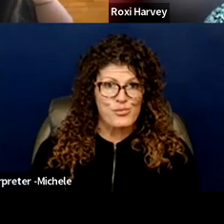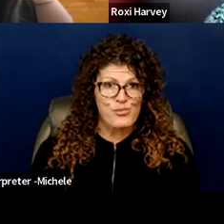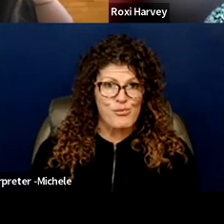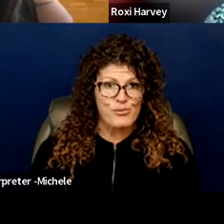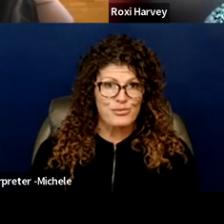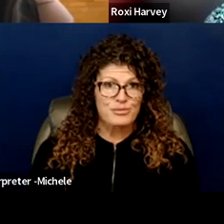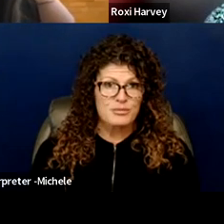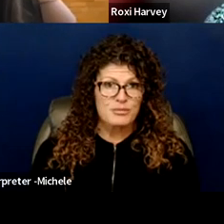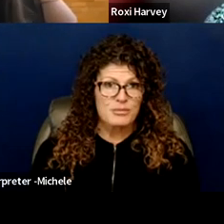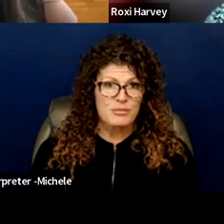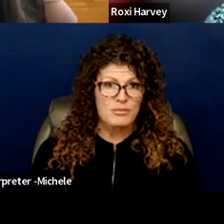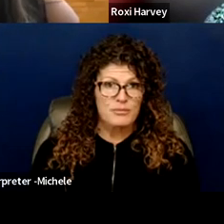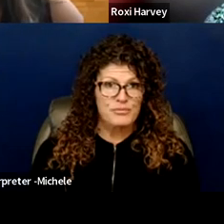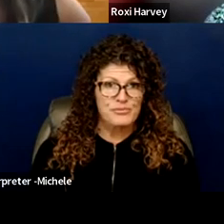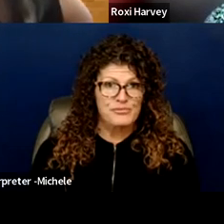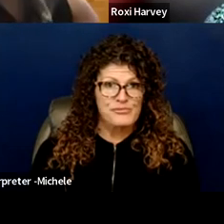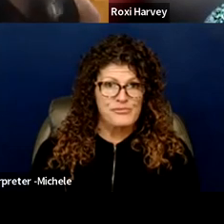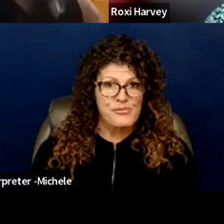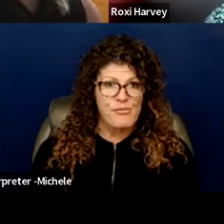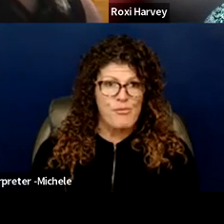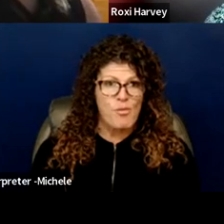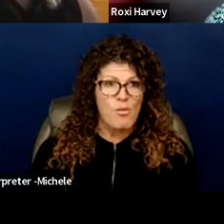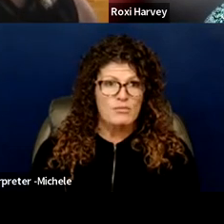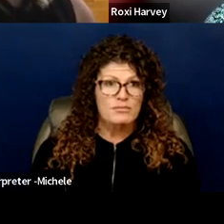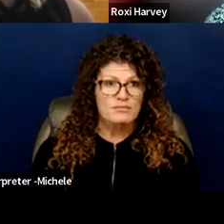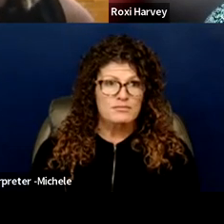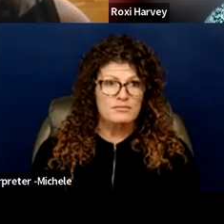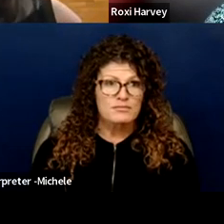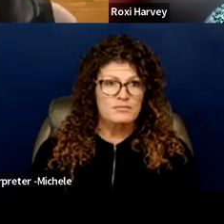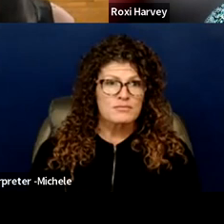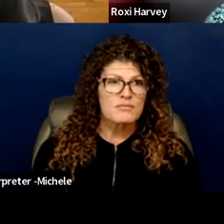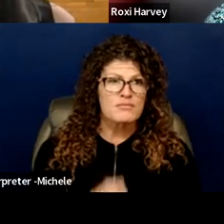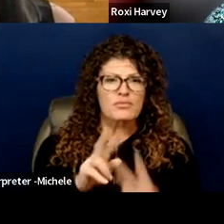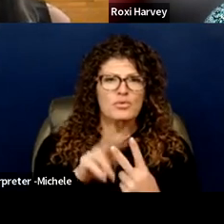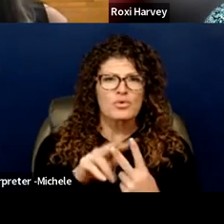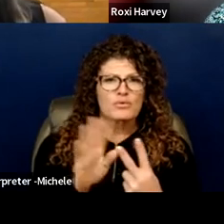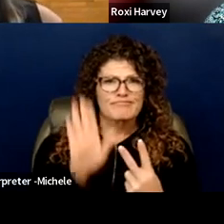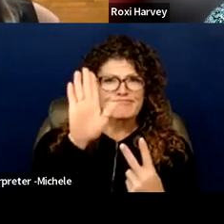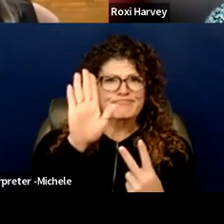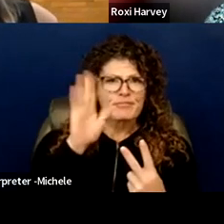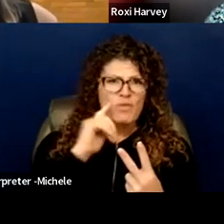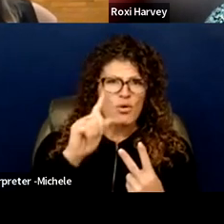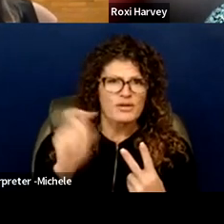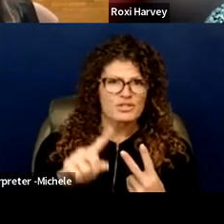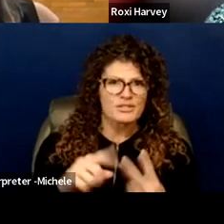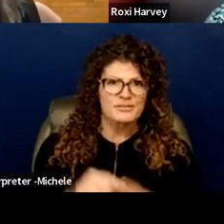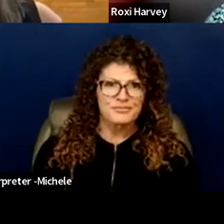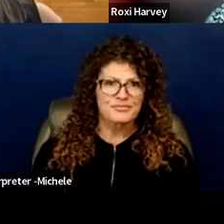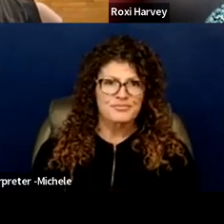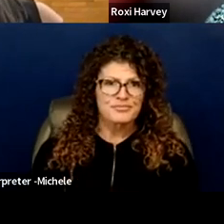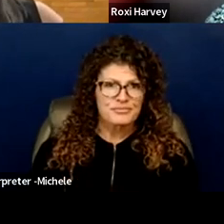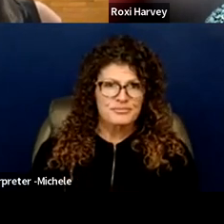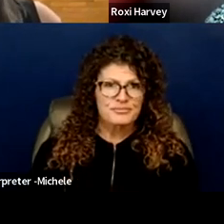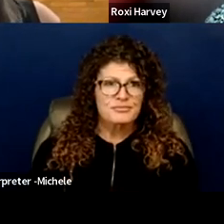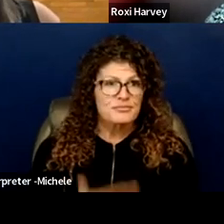So do we, are we moving Marcus into- Marcus, Mr. McNeil and Ms. Tang both have their hands up. Yeah, okay, so